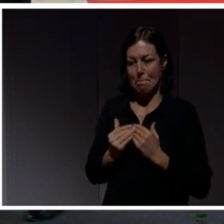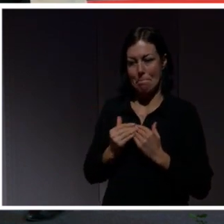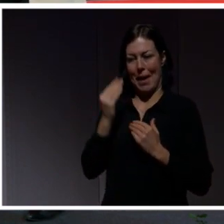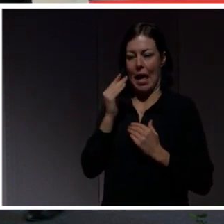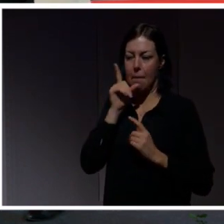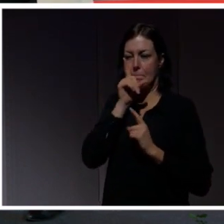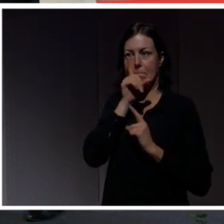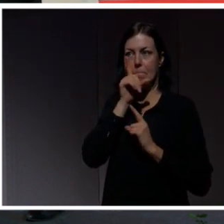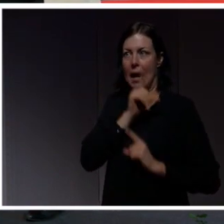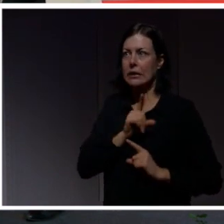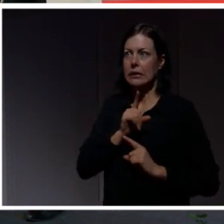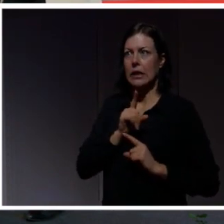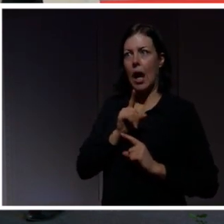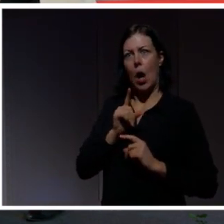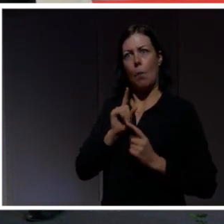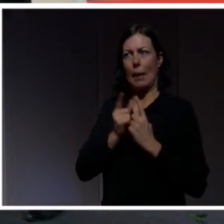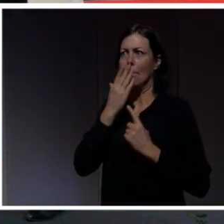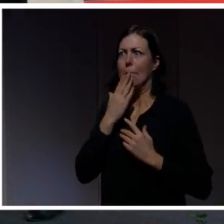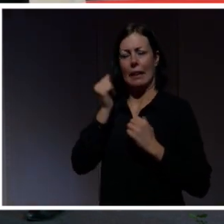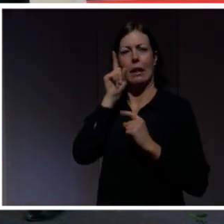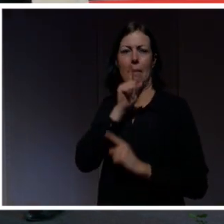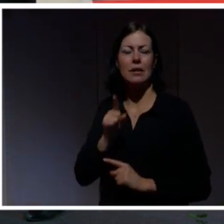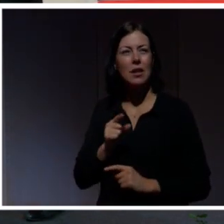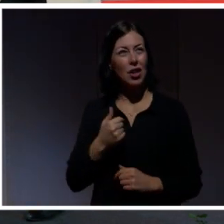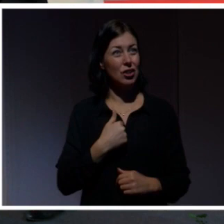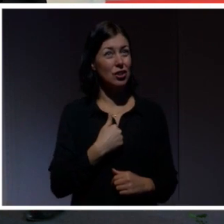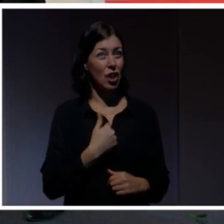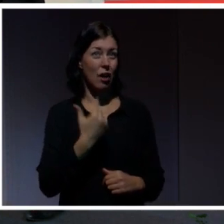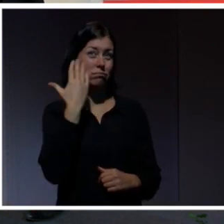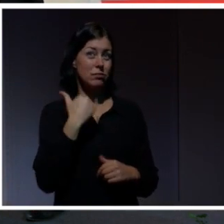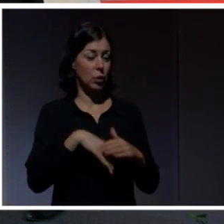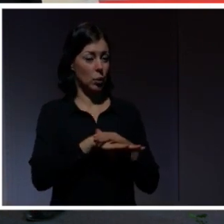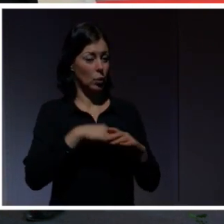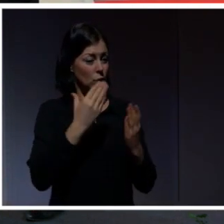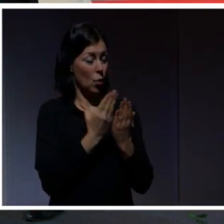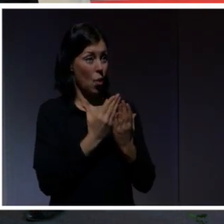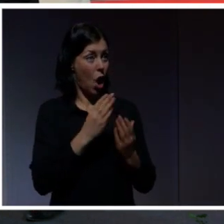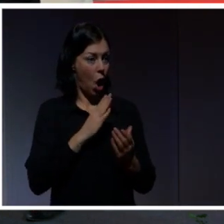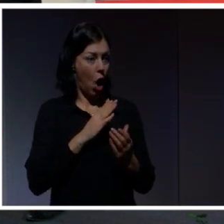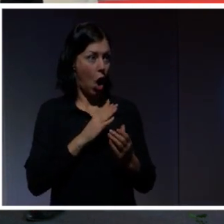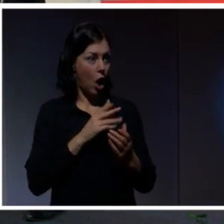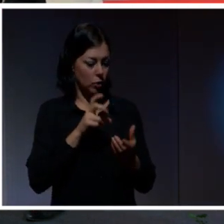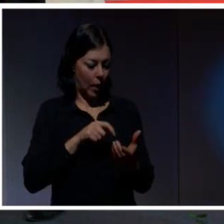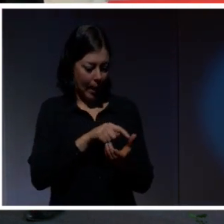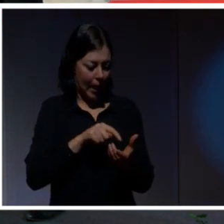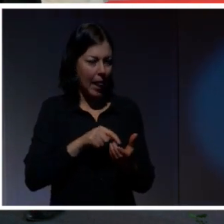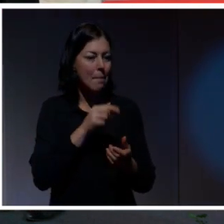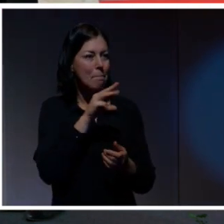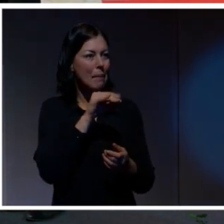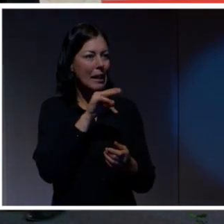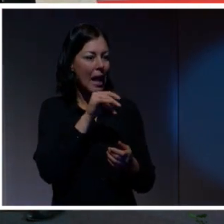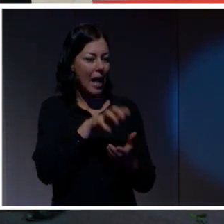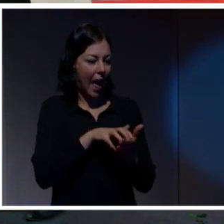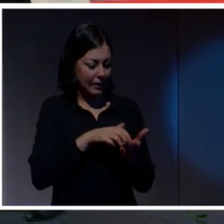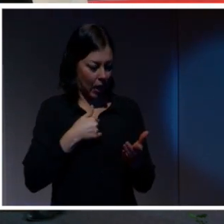better humans. So it's like, I mean, I don't know, when I was in elementary school, having a calculator was a really big deal. Mm. I could count so much faster, and this is